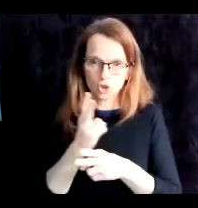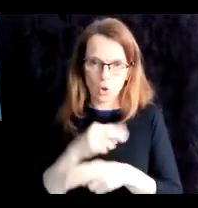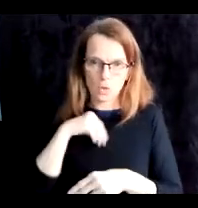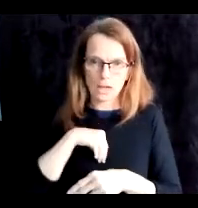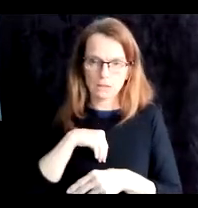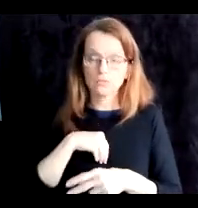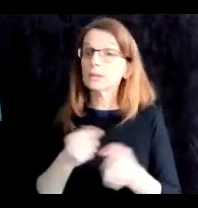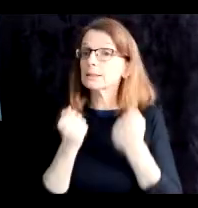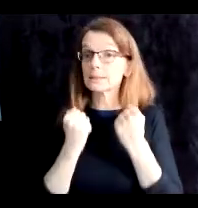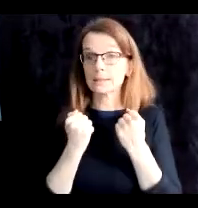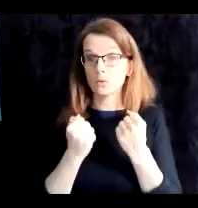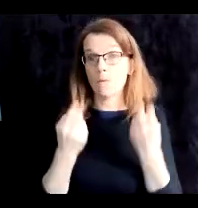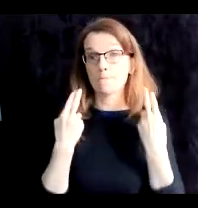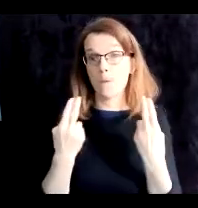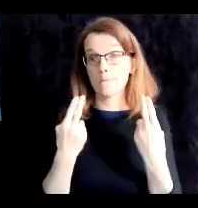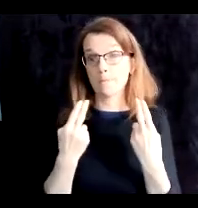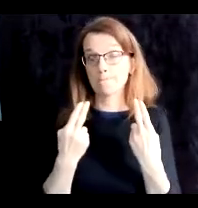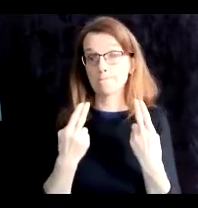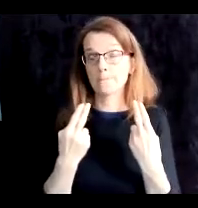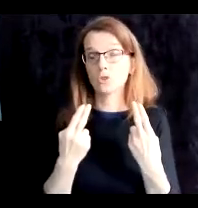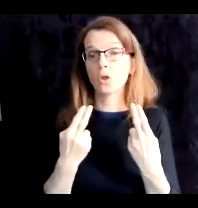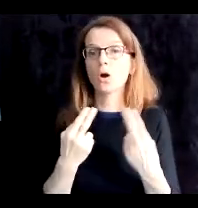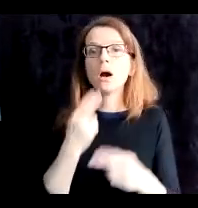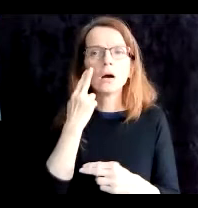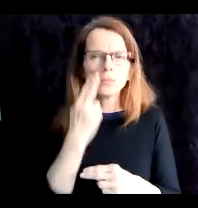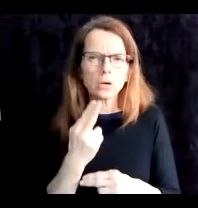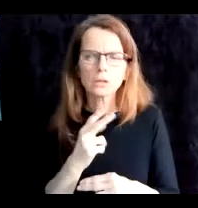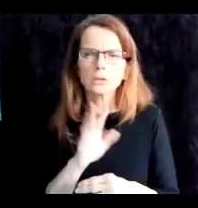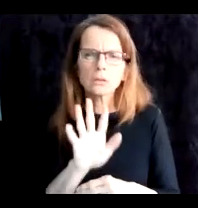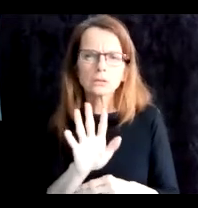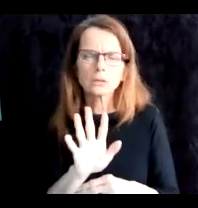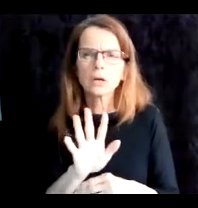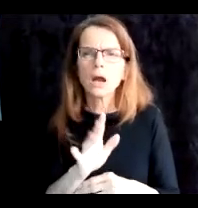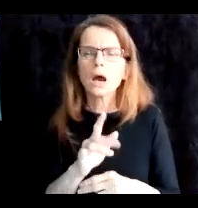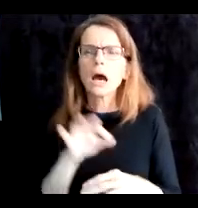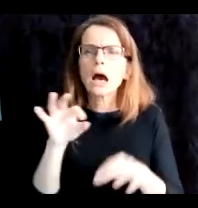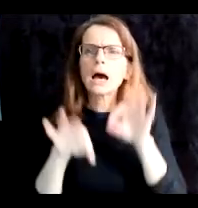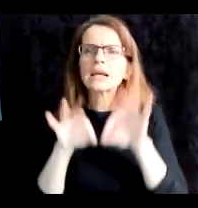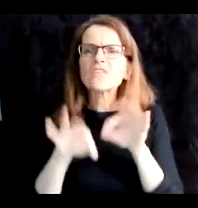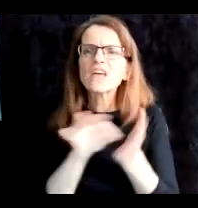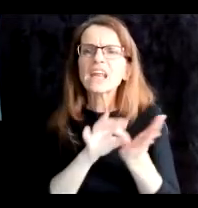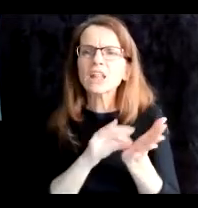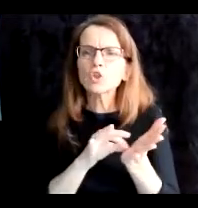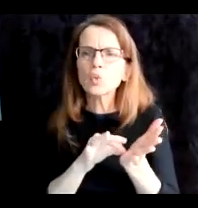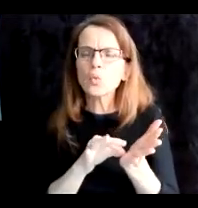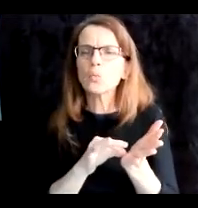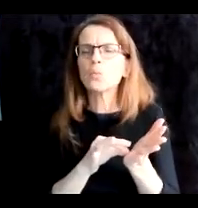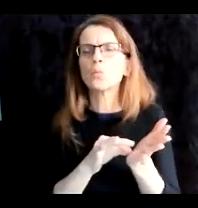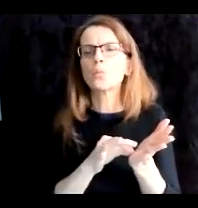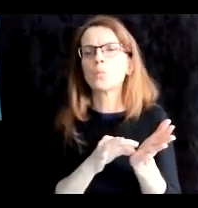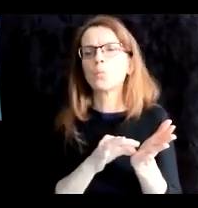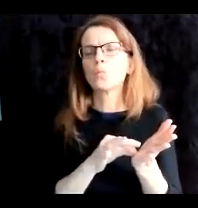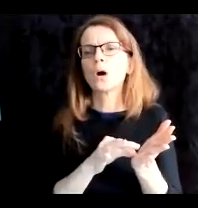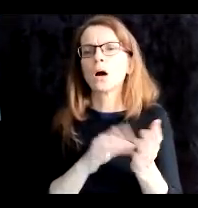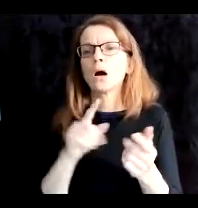There are every here and there referendums, voting on a national level for different kinds of issues. But as I said,